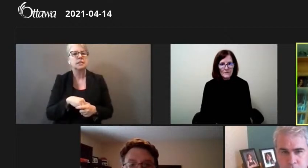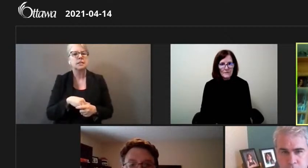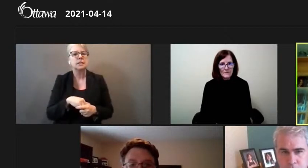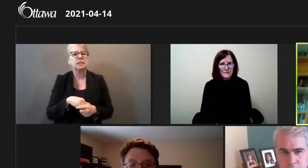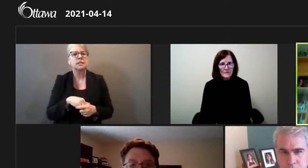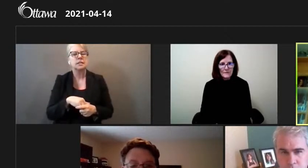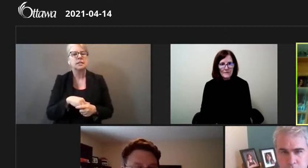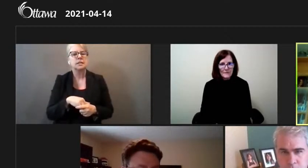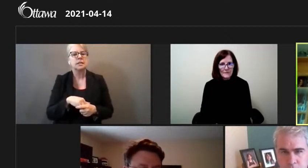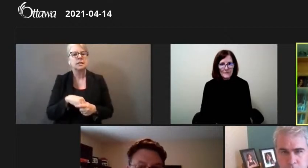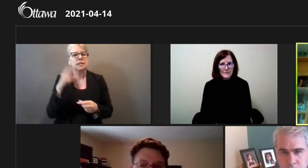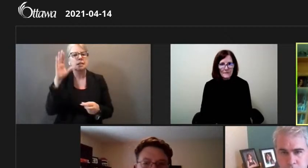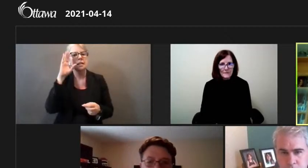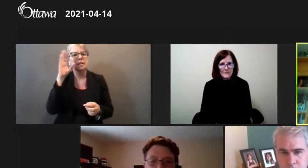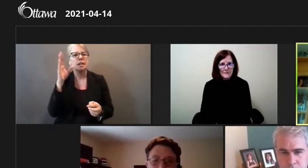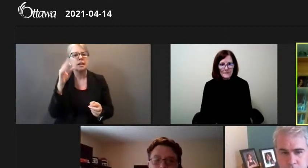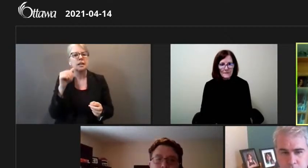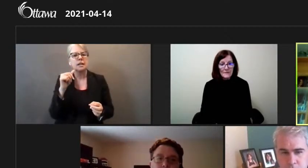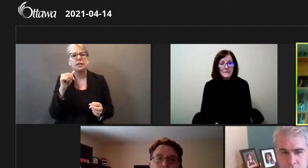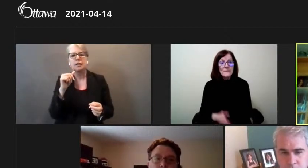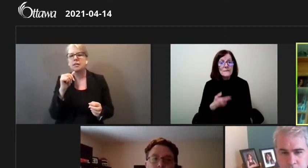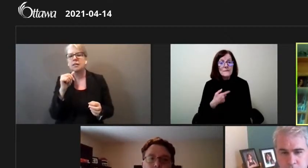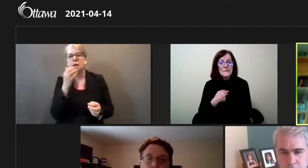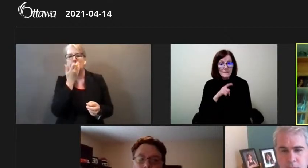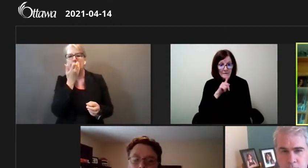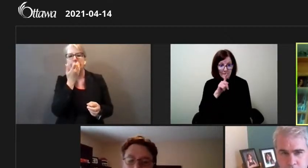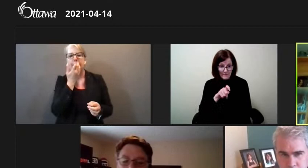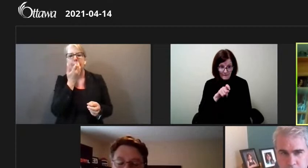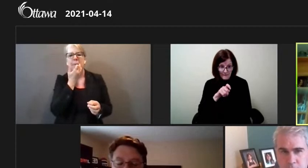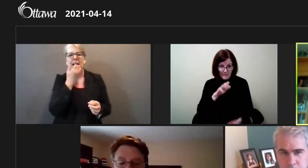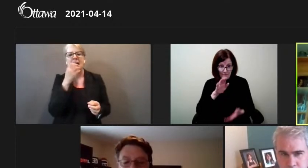Are you out there, Councillor DeRuze?